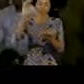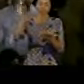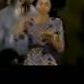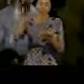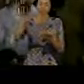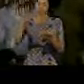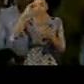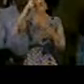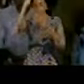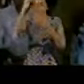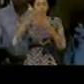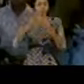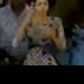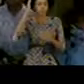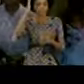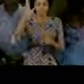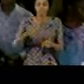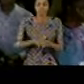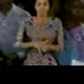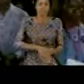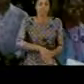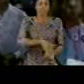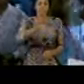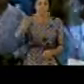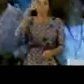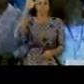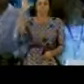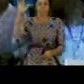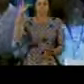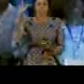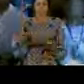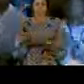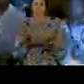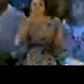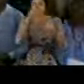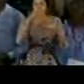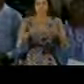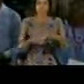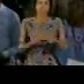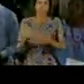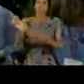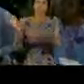his name would burst from sea and sky,